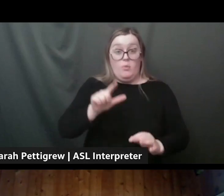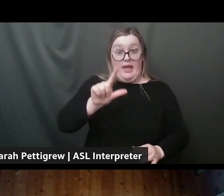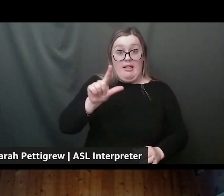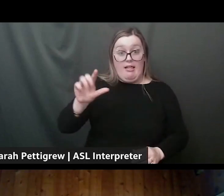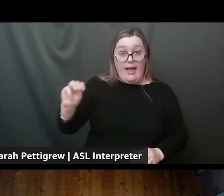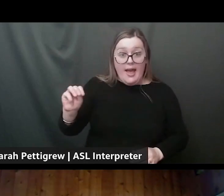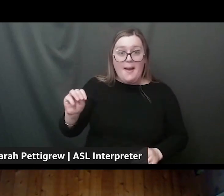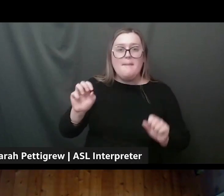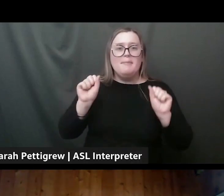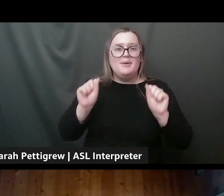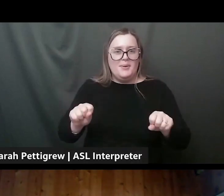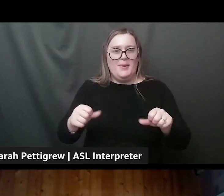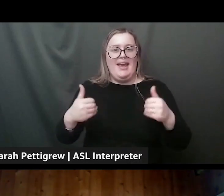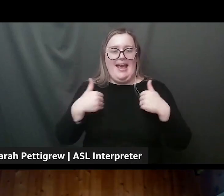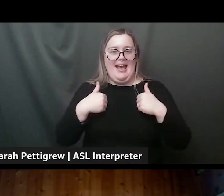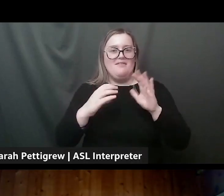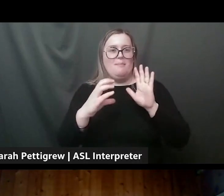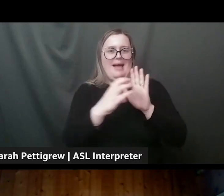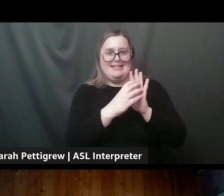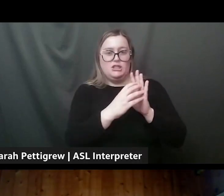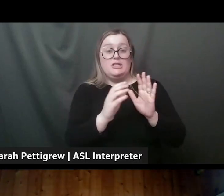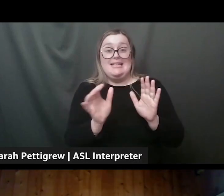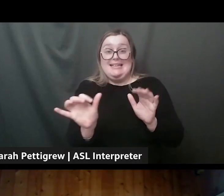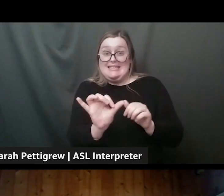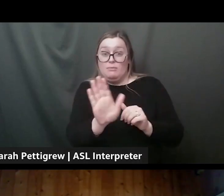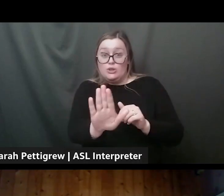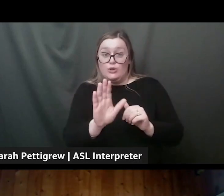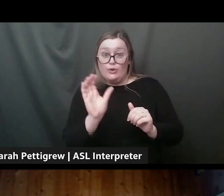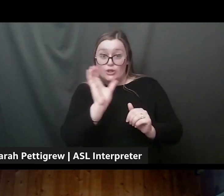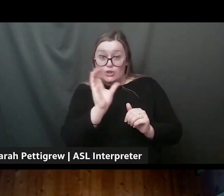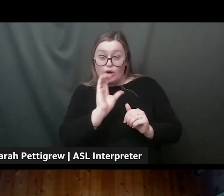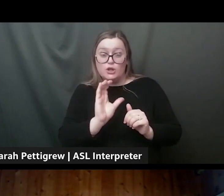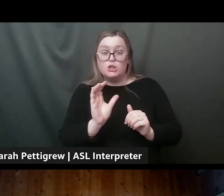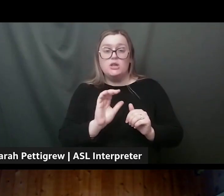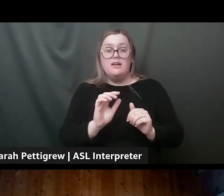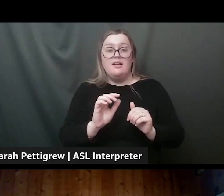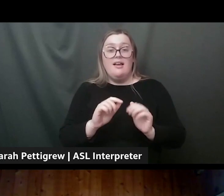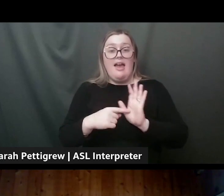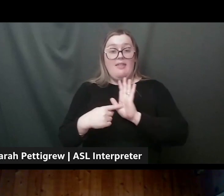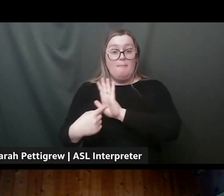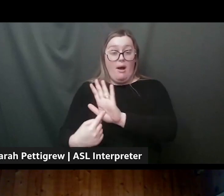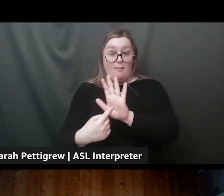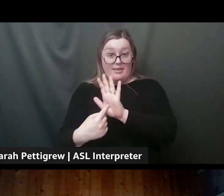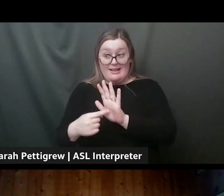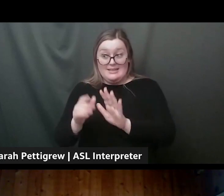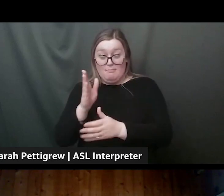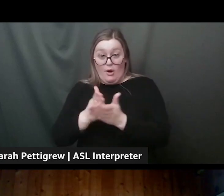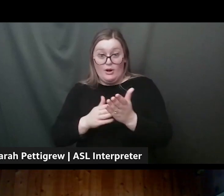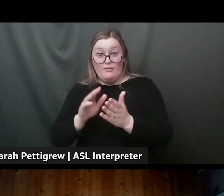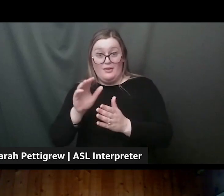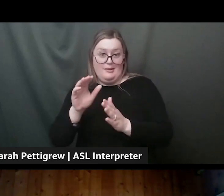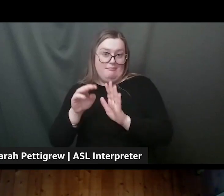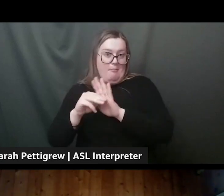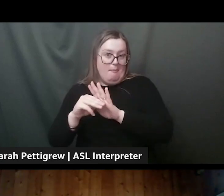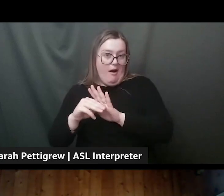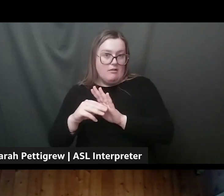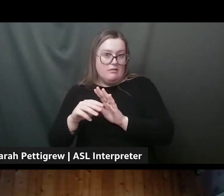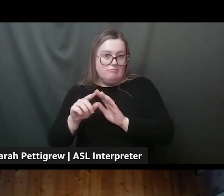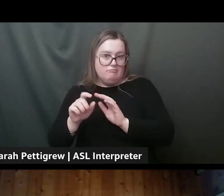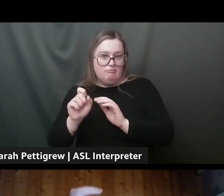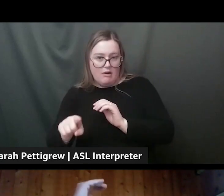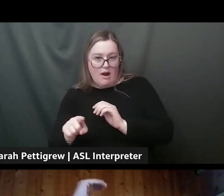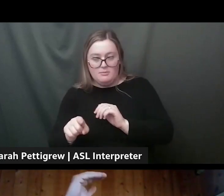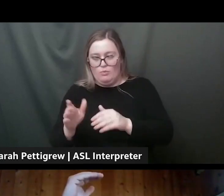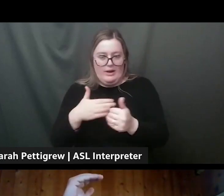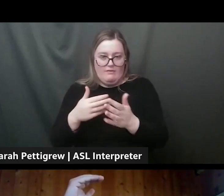in the passages that are most similar to your search query, populate them as part of the actual model prompt, whichever model you're using. And then the model